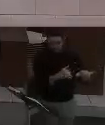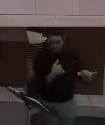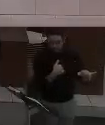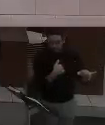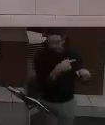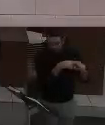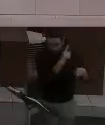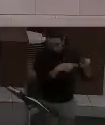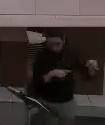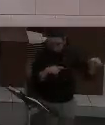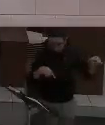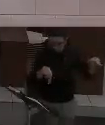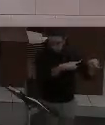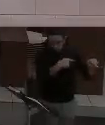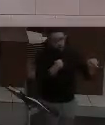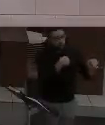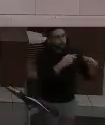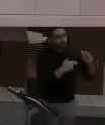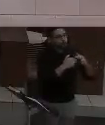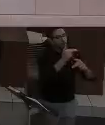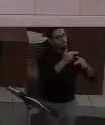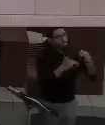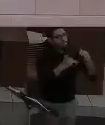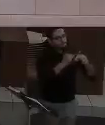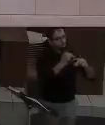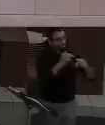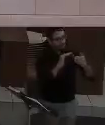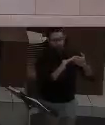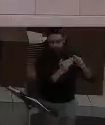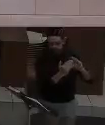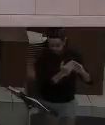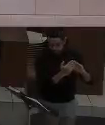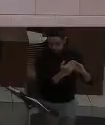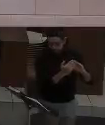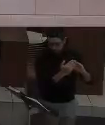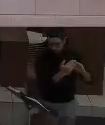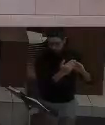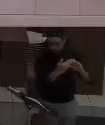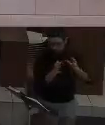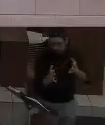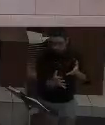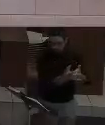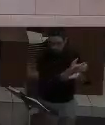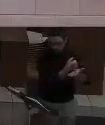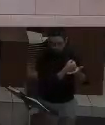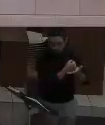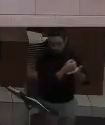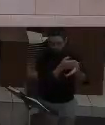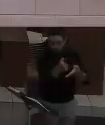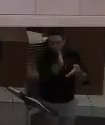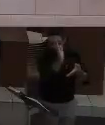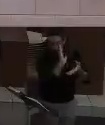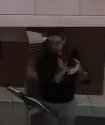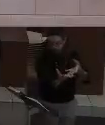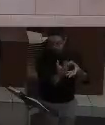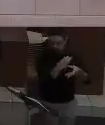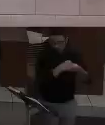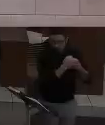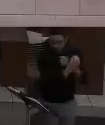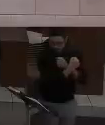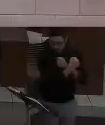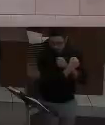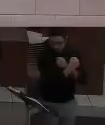diversity, we build community grounded in God's radically inclusive love for all people.